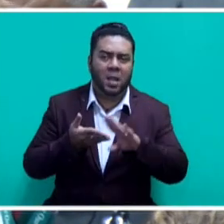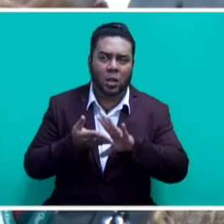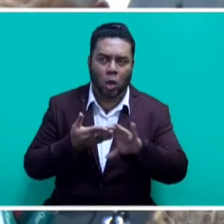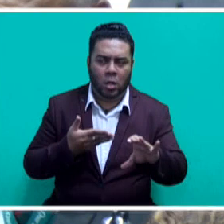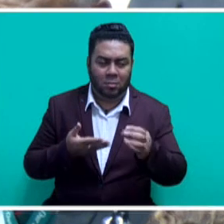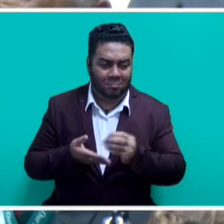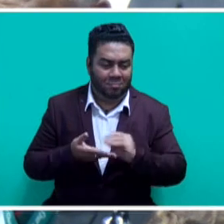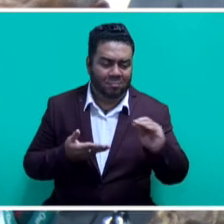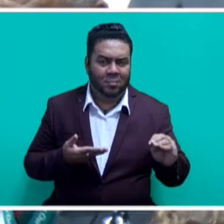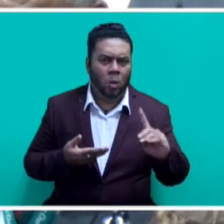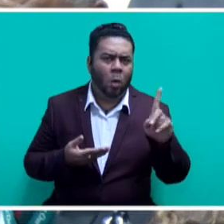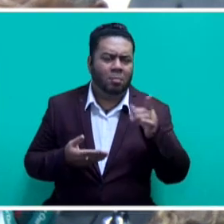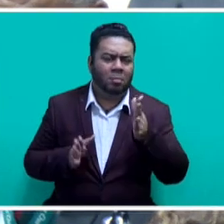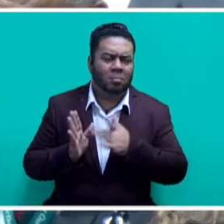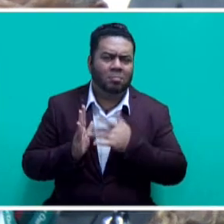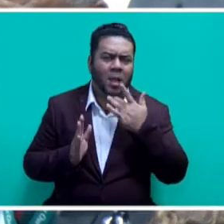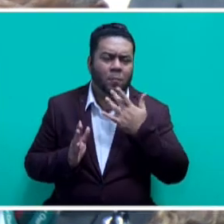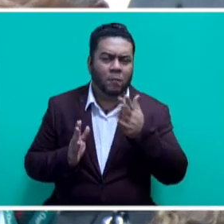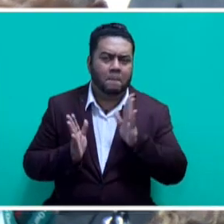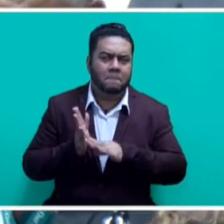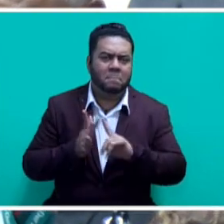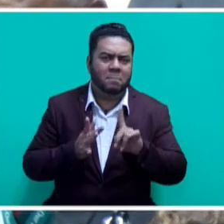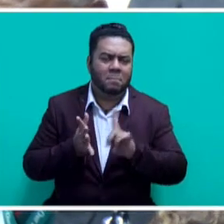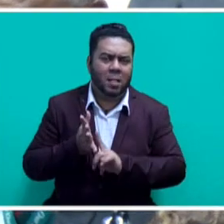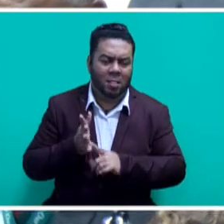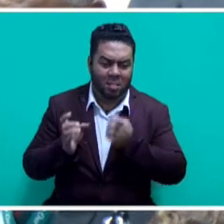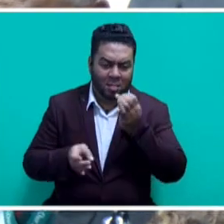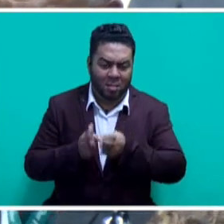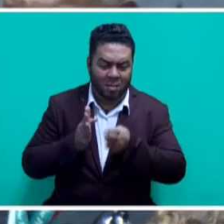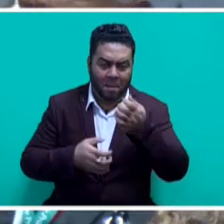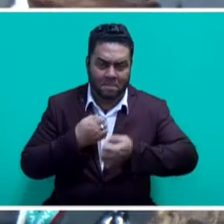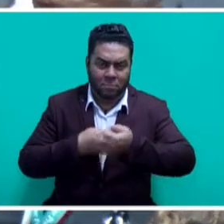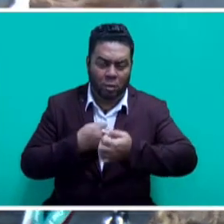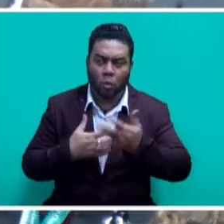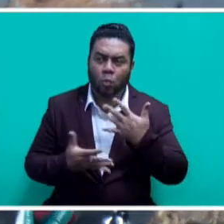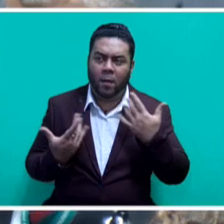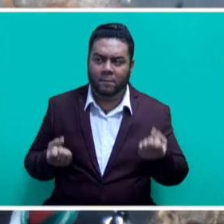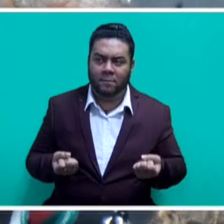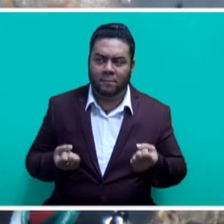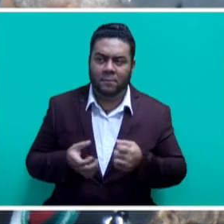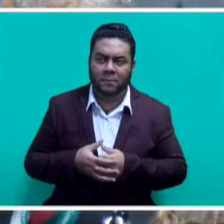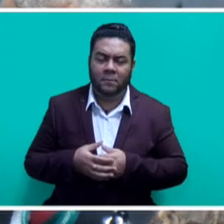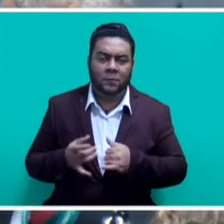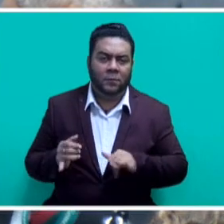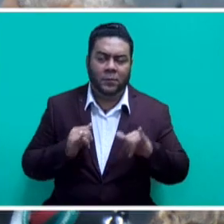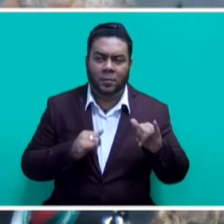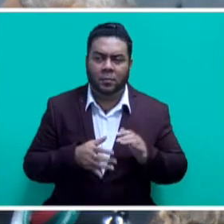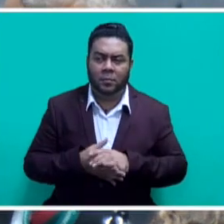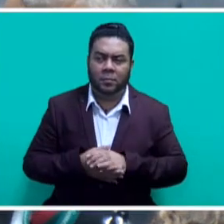all depending what size of mill you'd like to have. Now, recently on our trip to Mauritius, we have